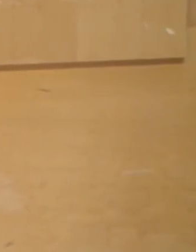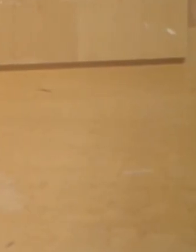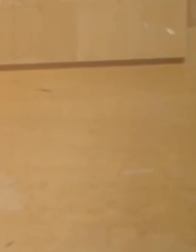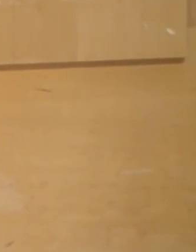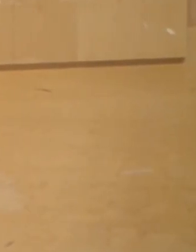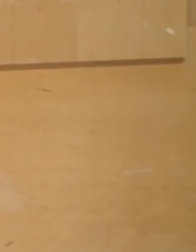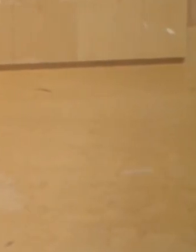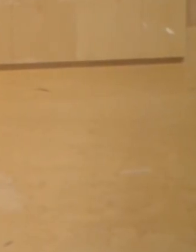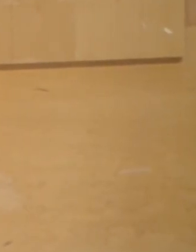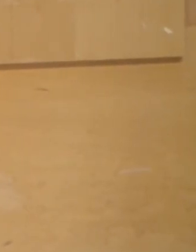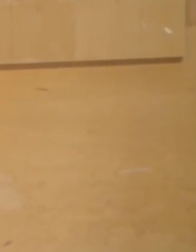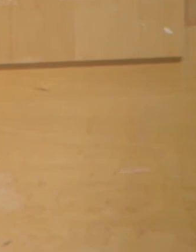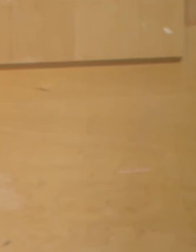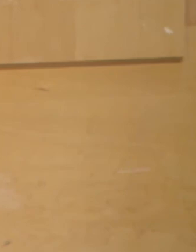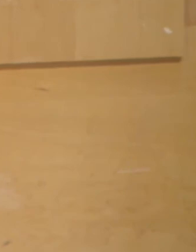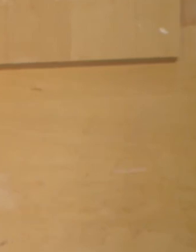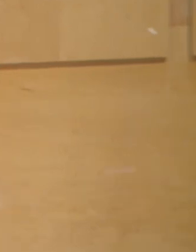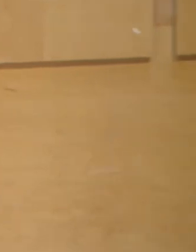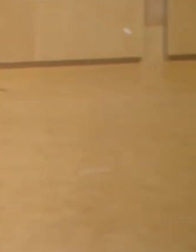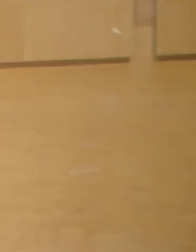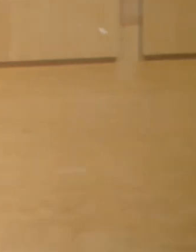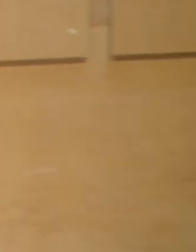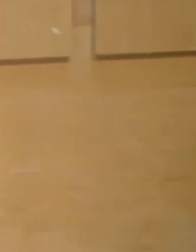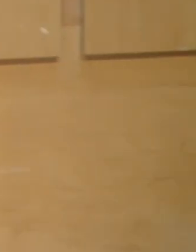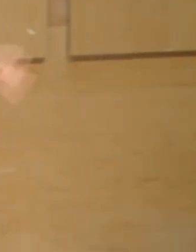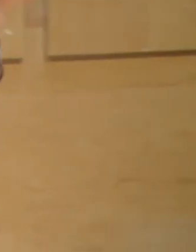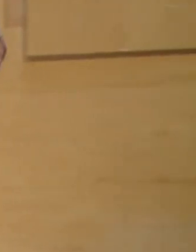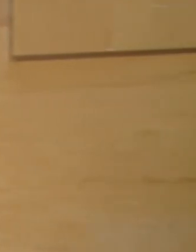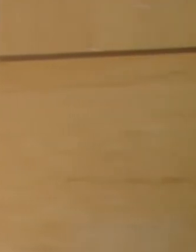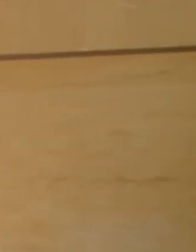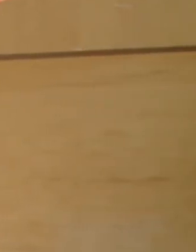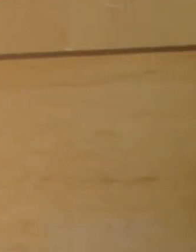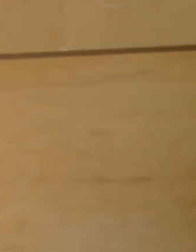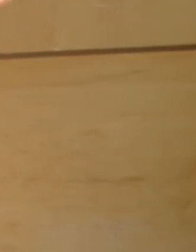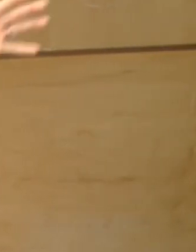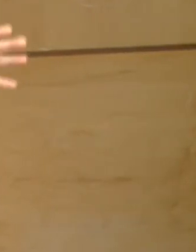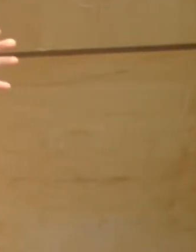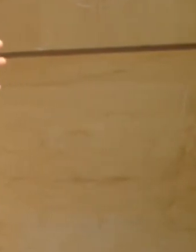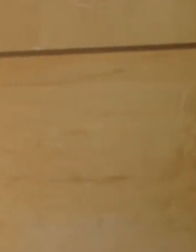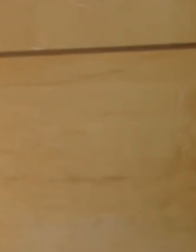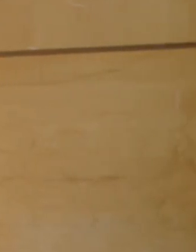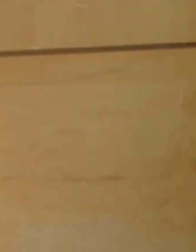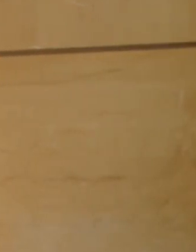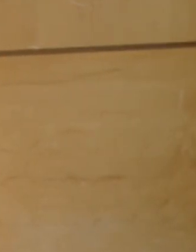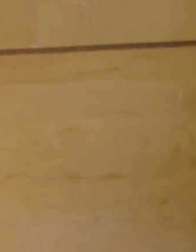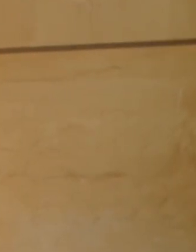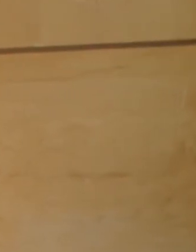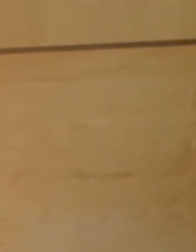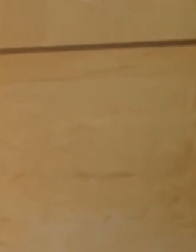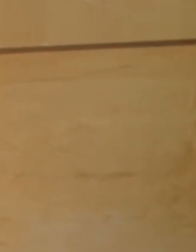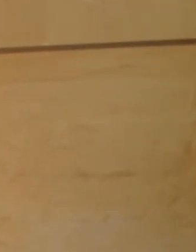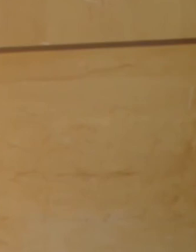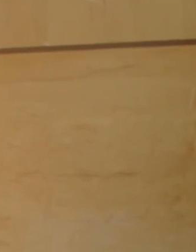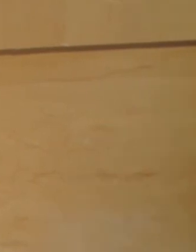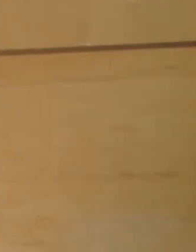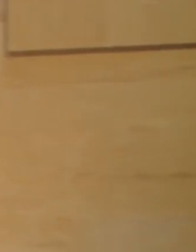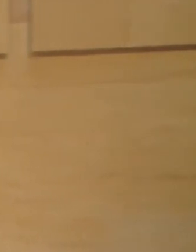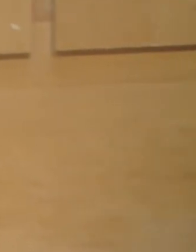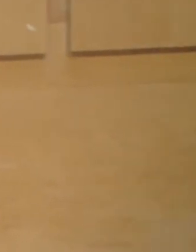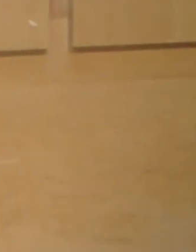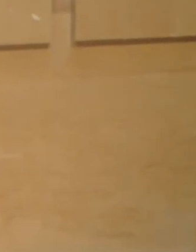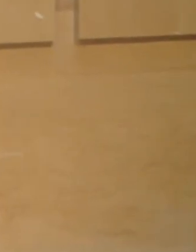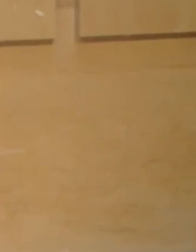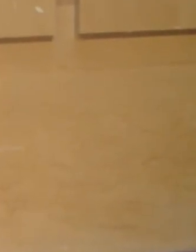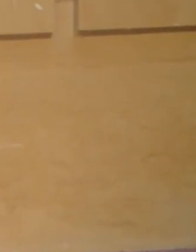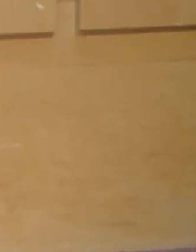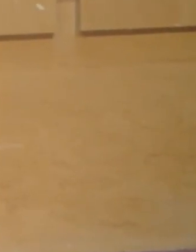physical beings. Now, I'm really kind of curious about who may be familiar with the chakra systems. This is just a survey.